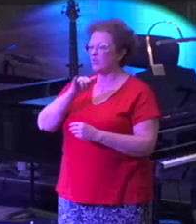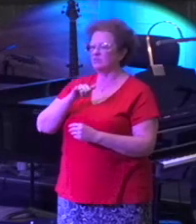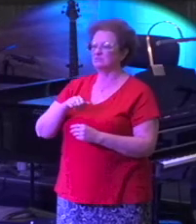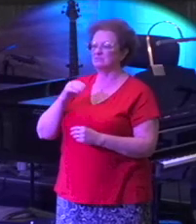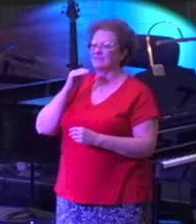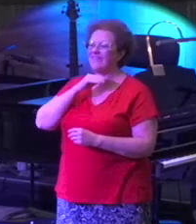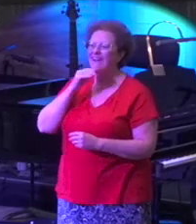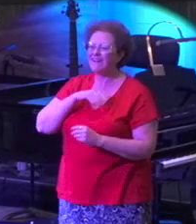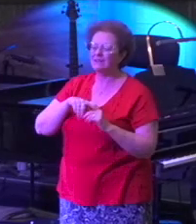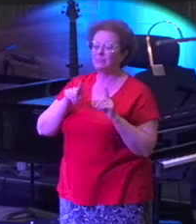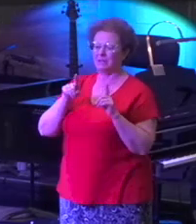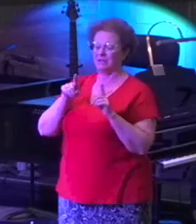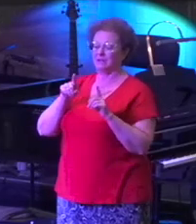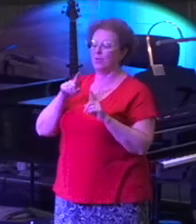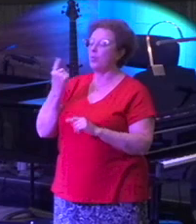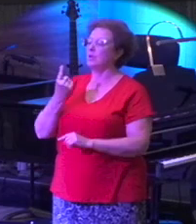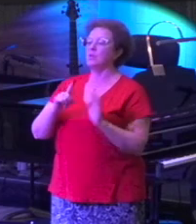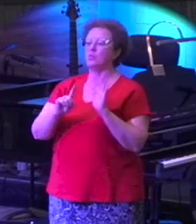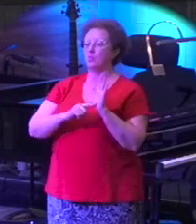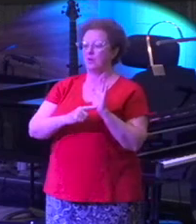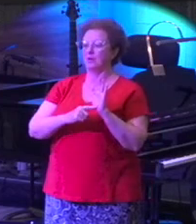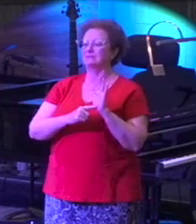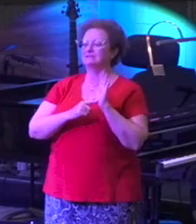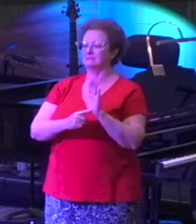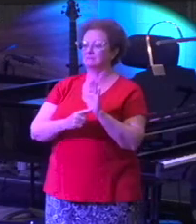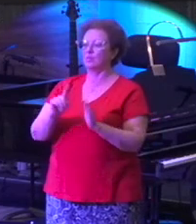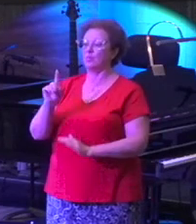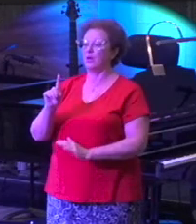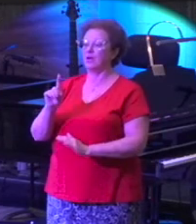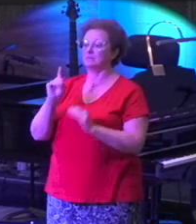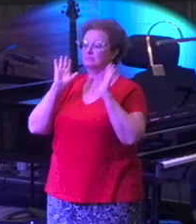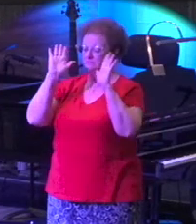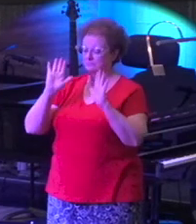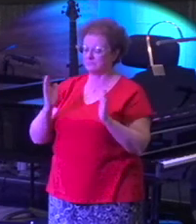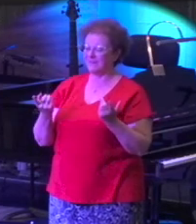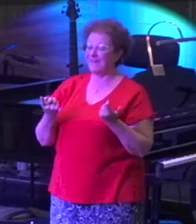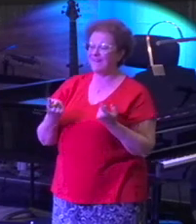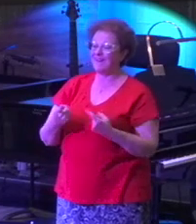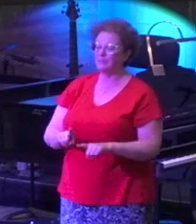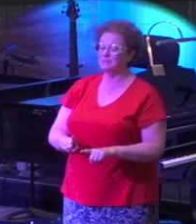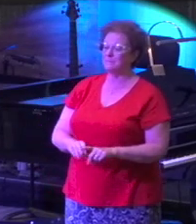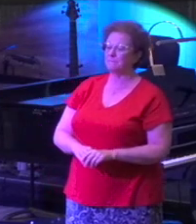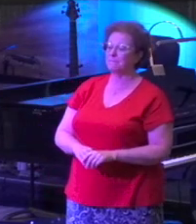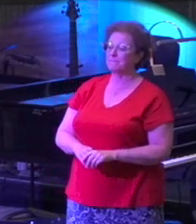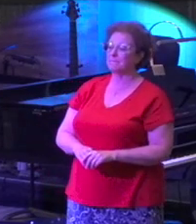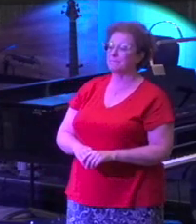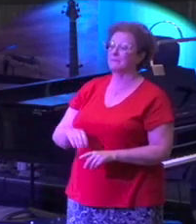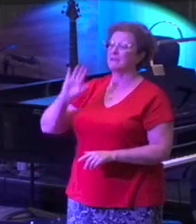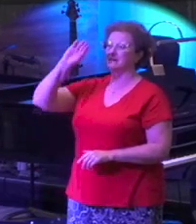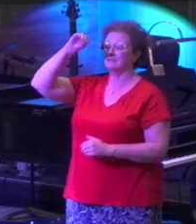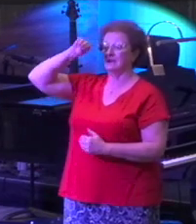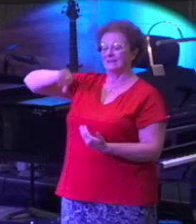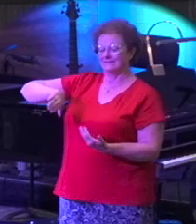one sign, one miracle, One message. It's his death